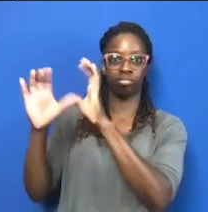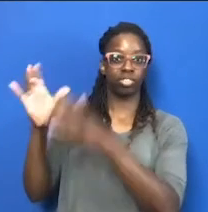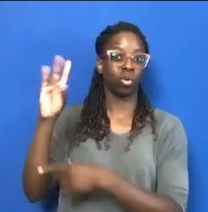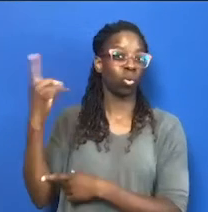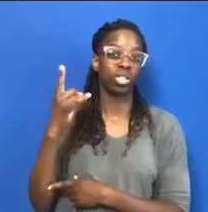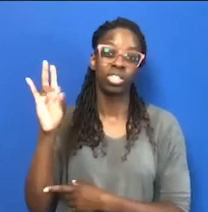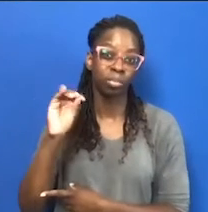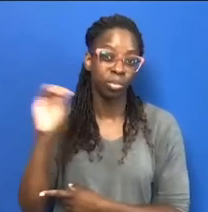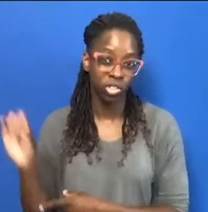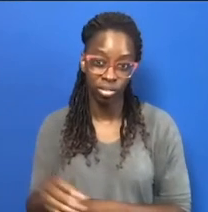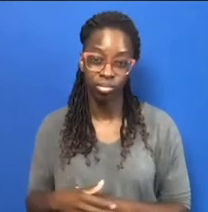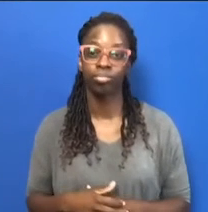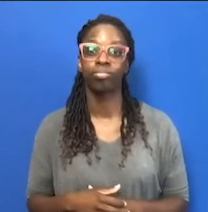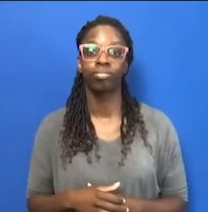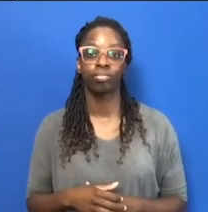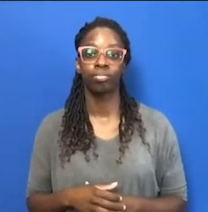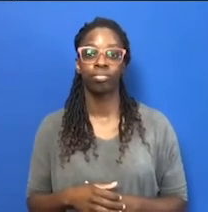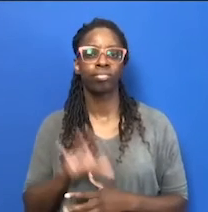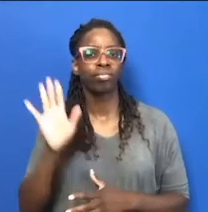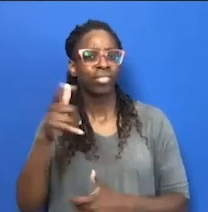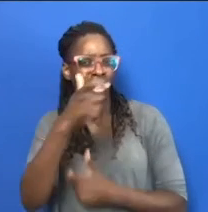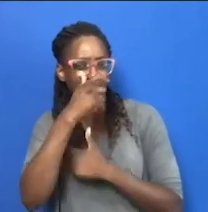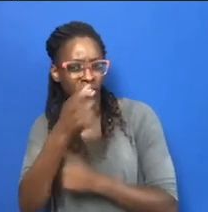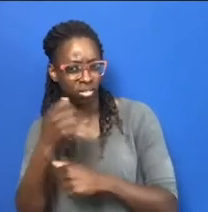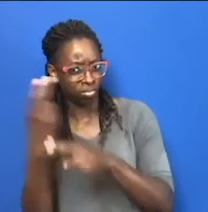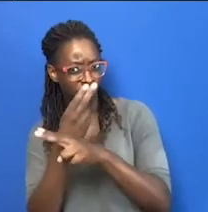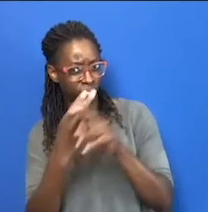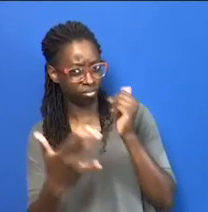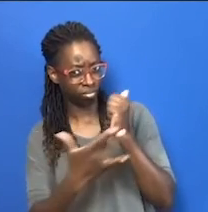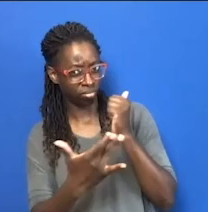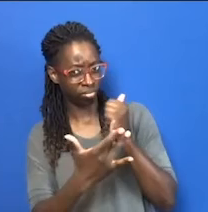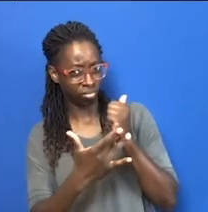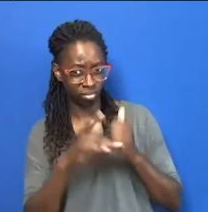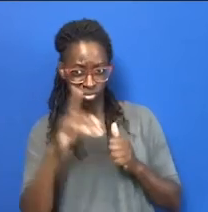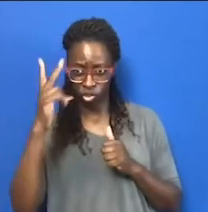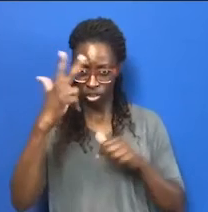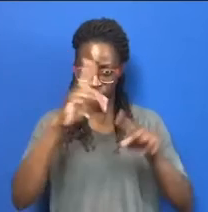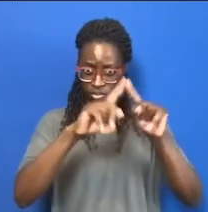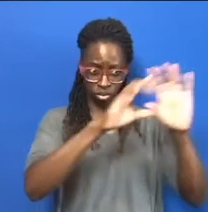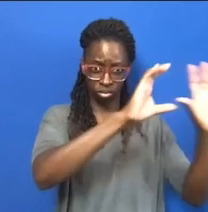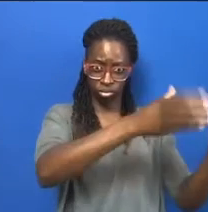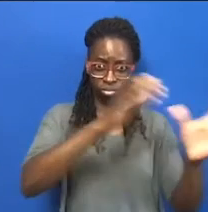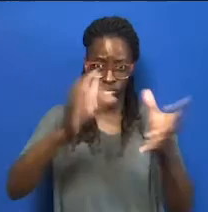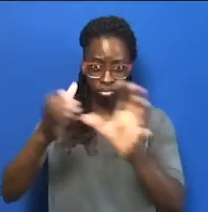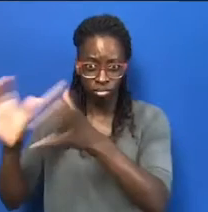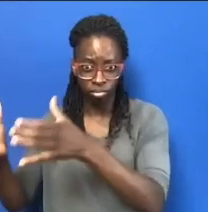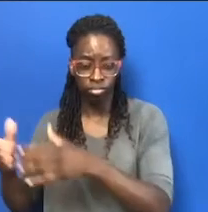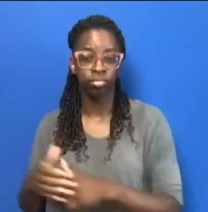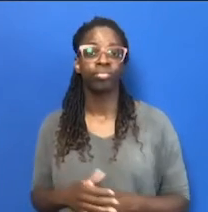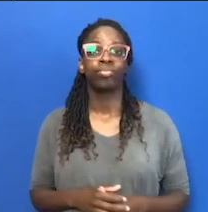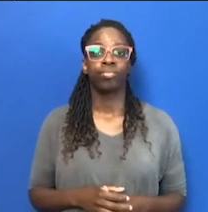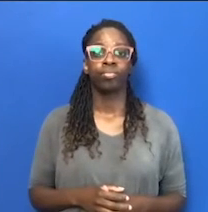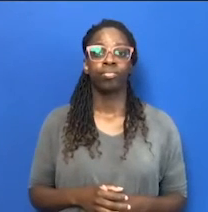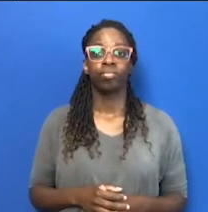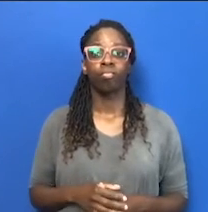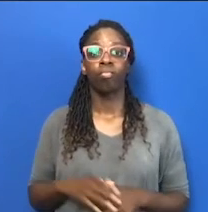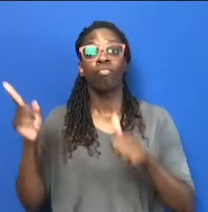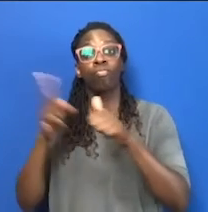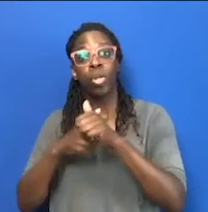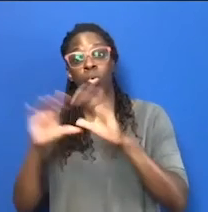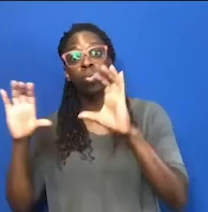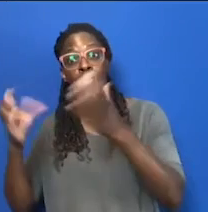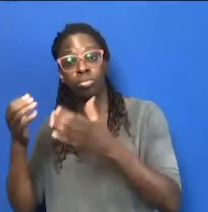the use of technology was divided into 3 camps. The first, with more than a half,